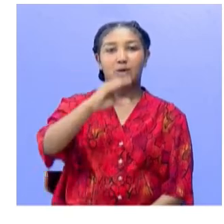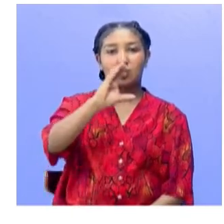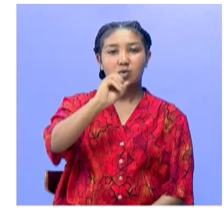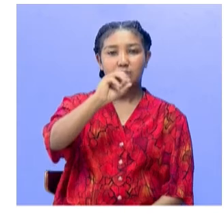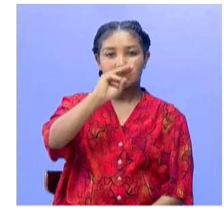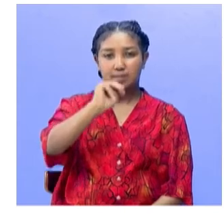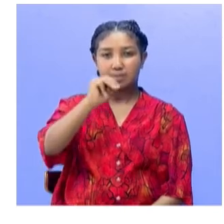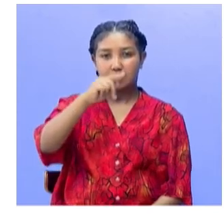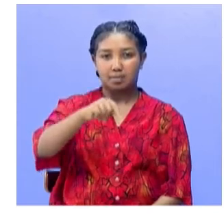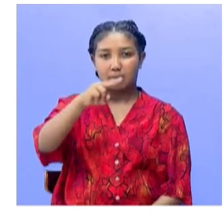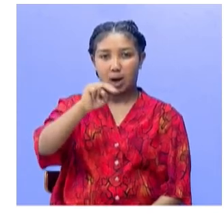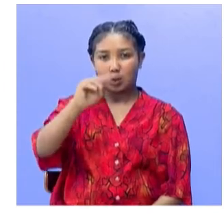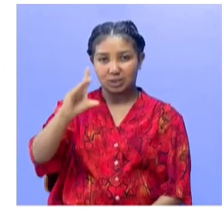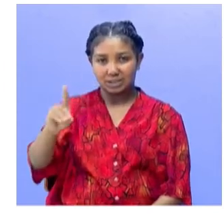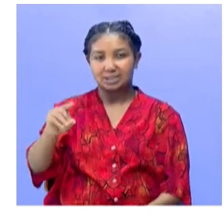Compound